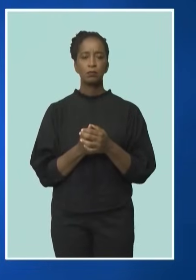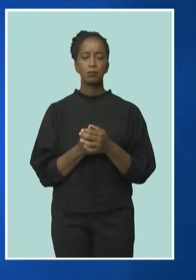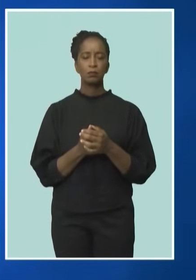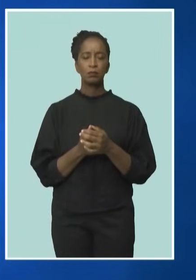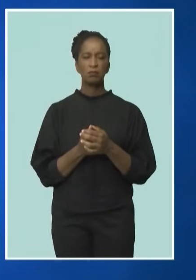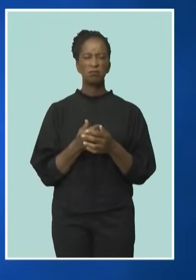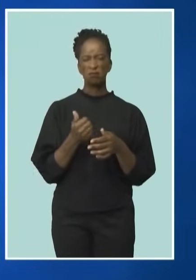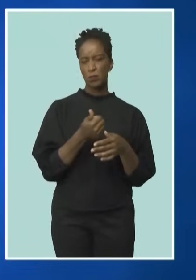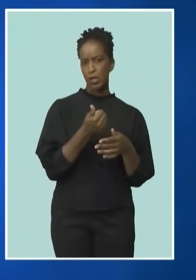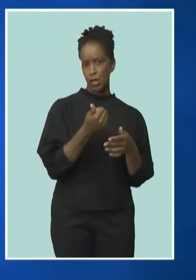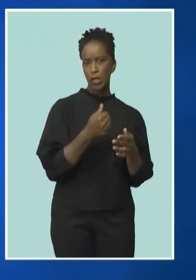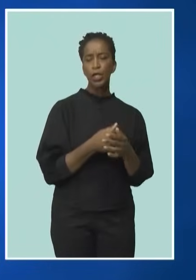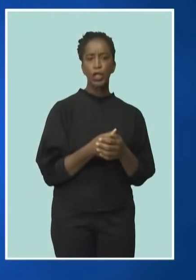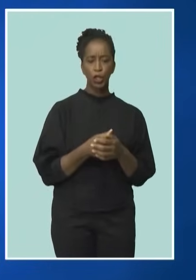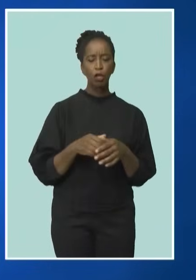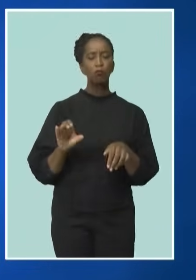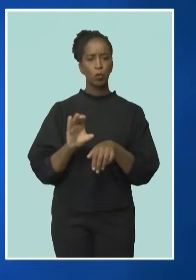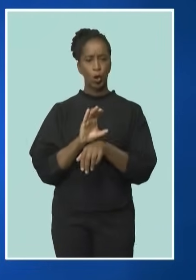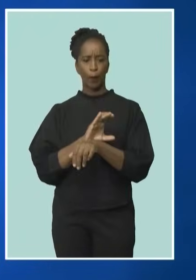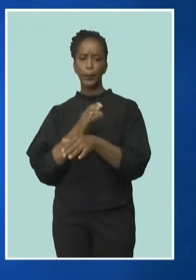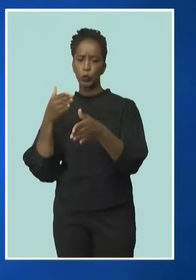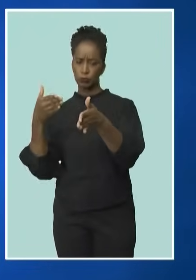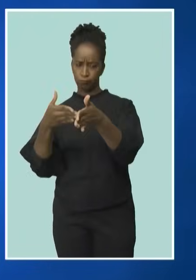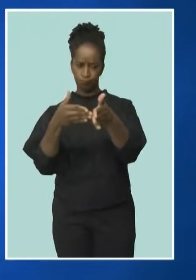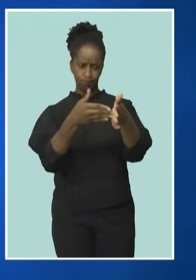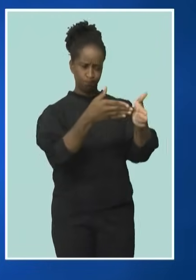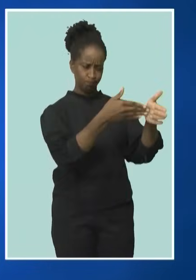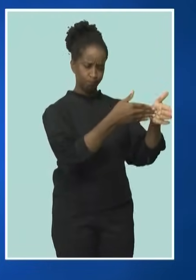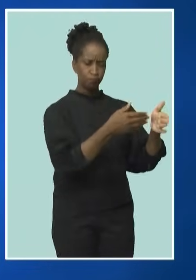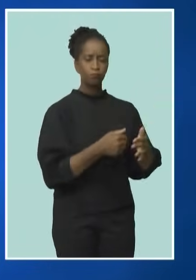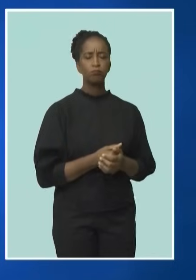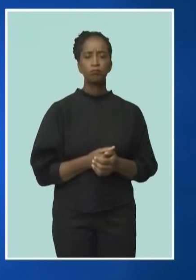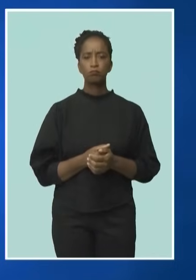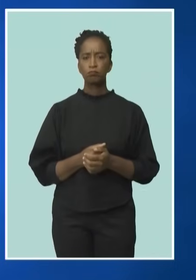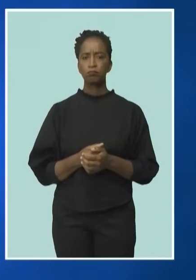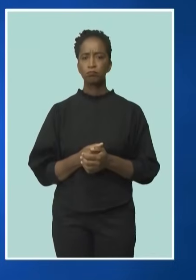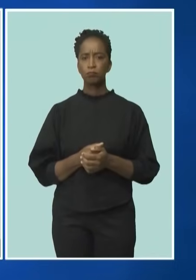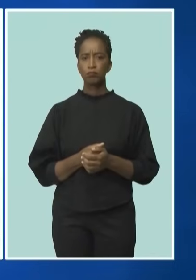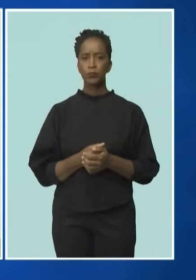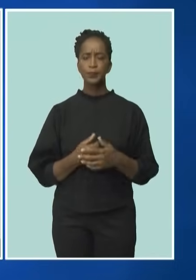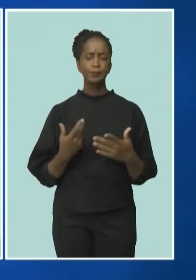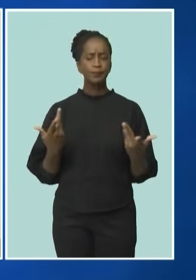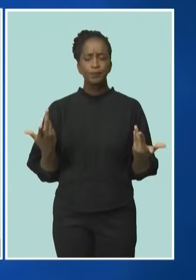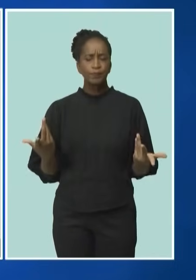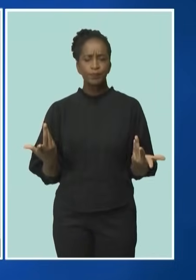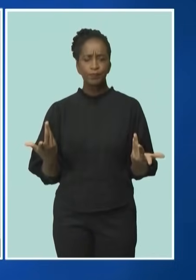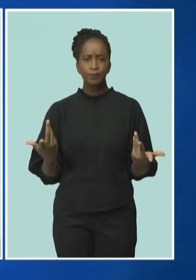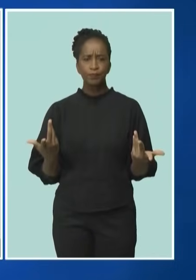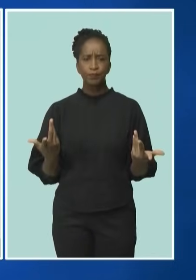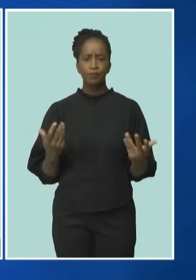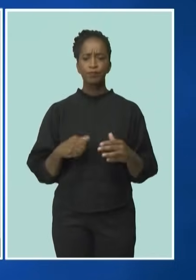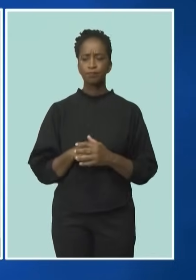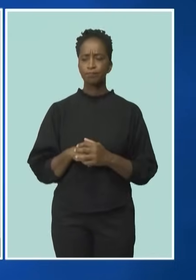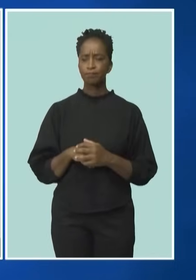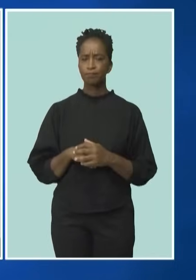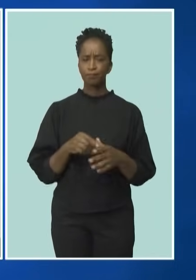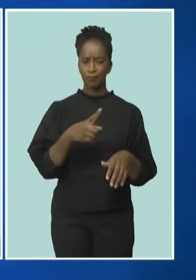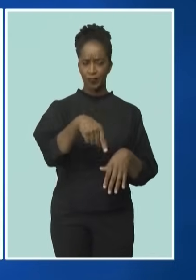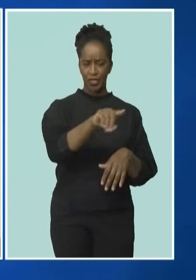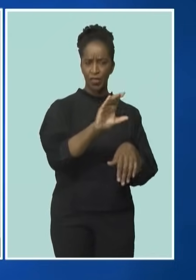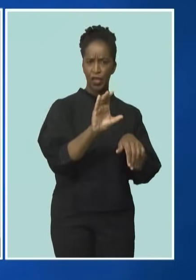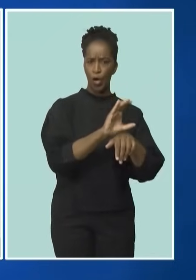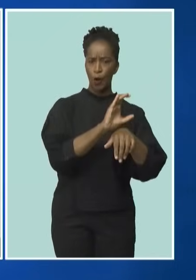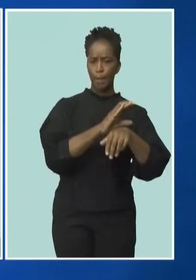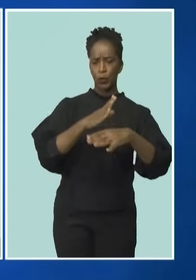that has been recorded so far. And so exactly how are these cyber criminals getting through the defenses that are